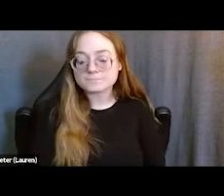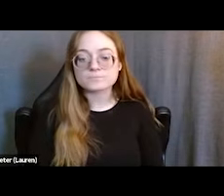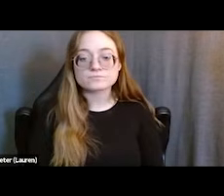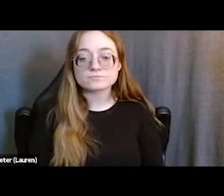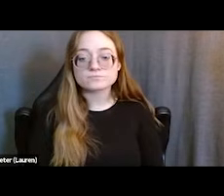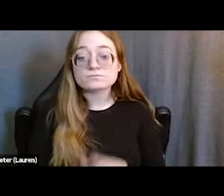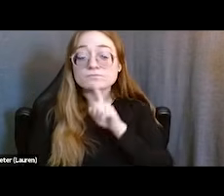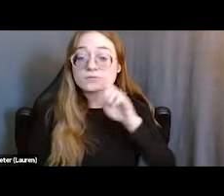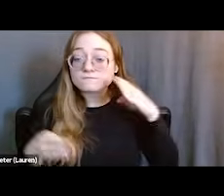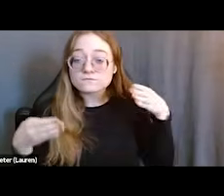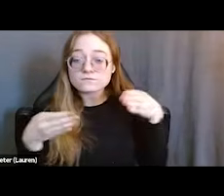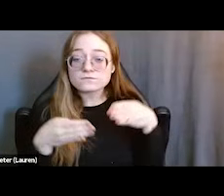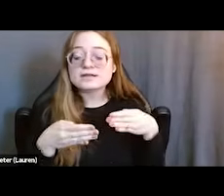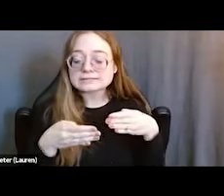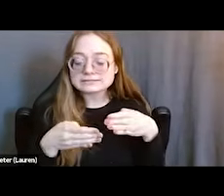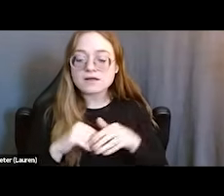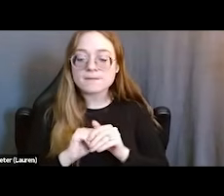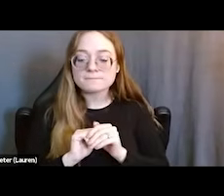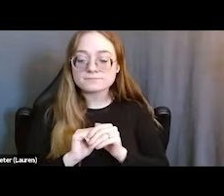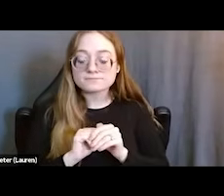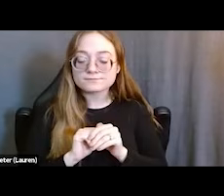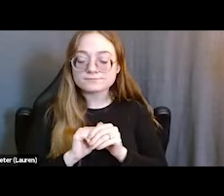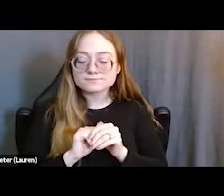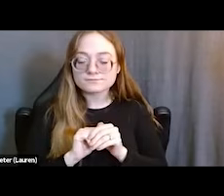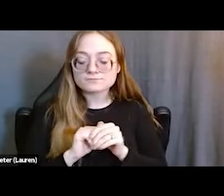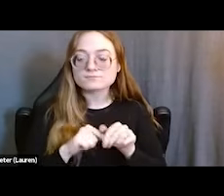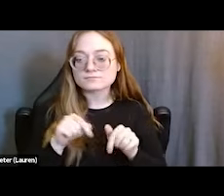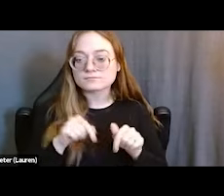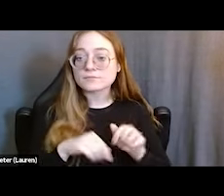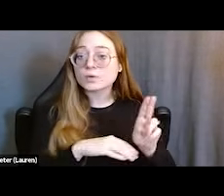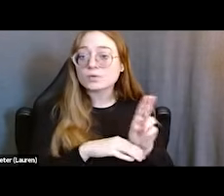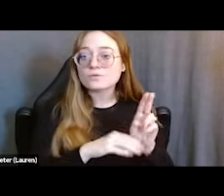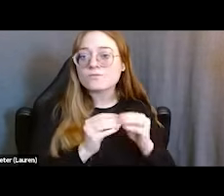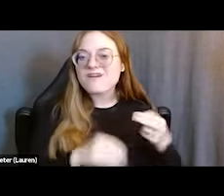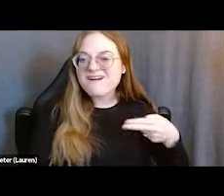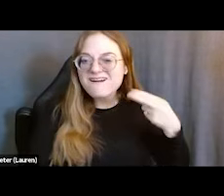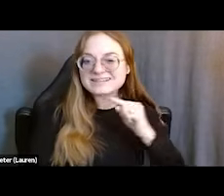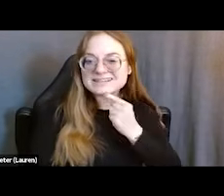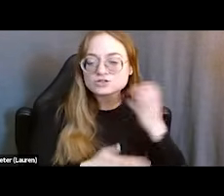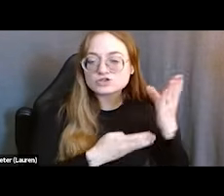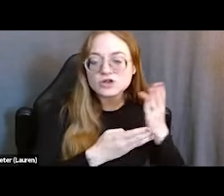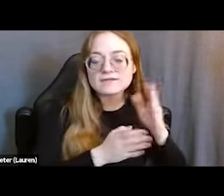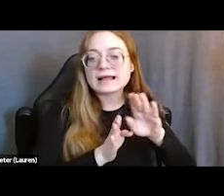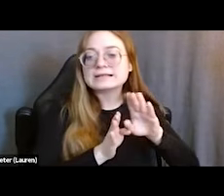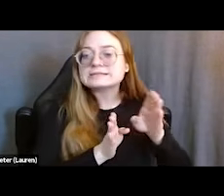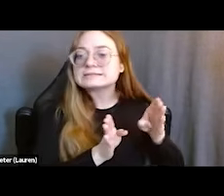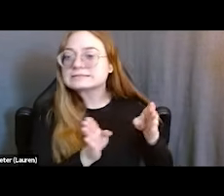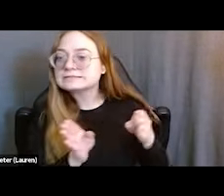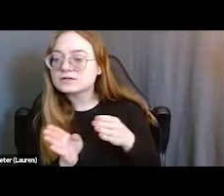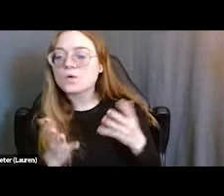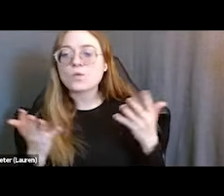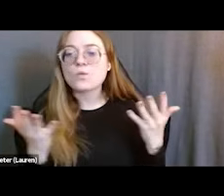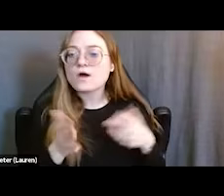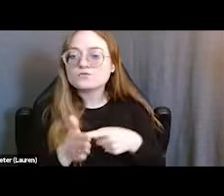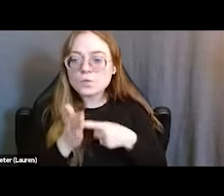a focus on moving away from the utilization of higher intensities of service and what it would take in order for us to be able to